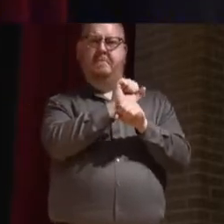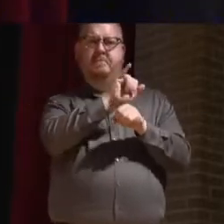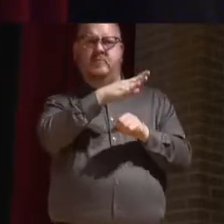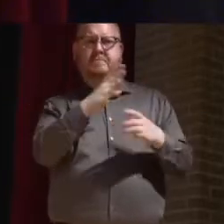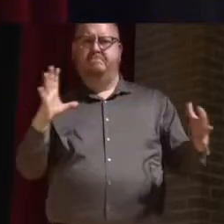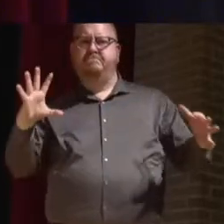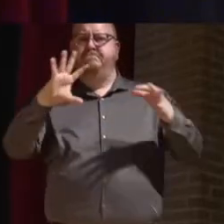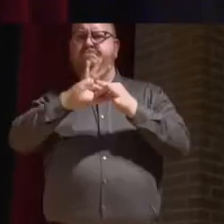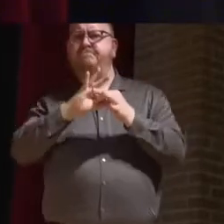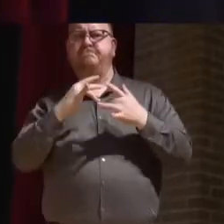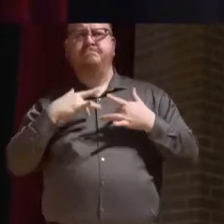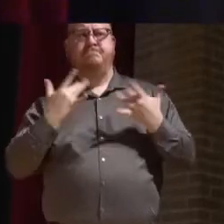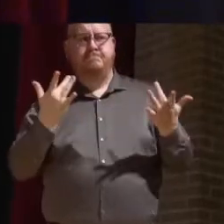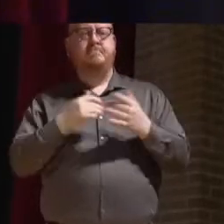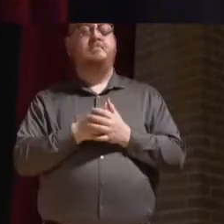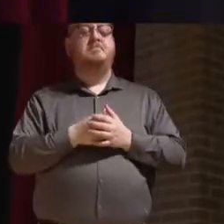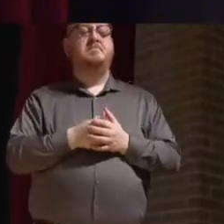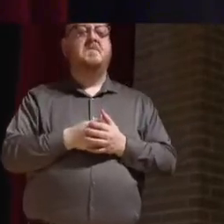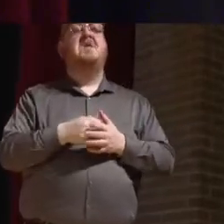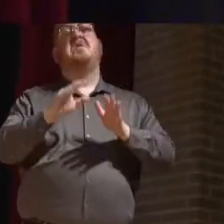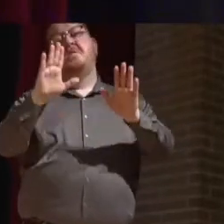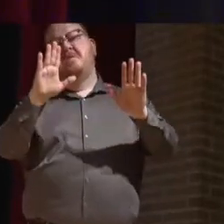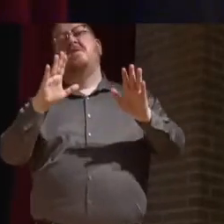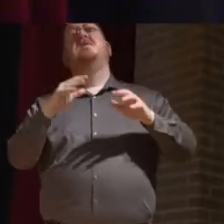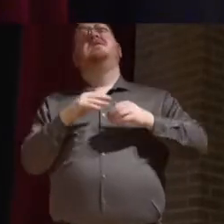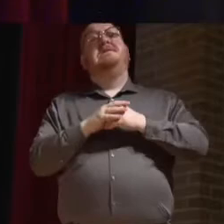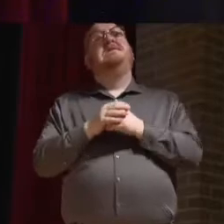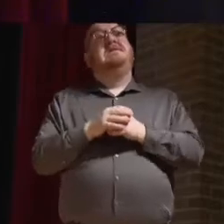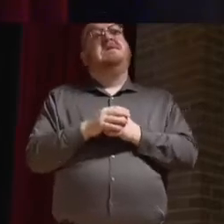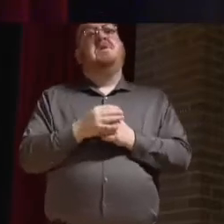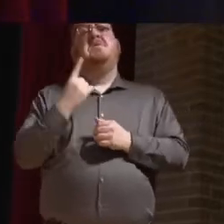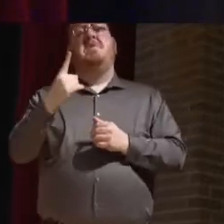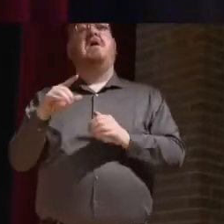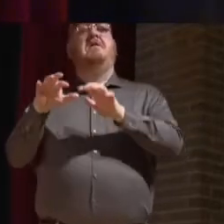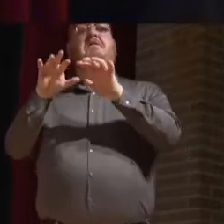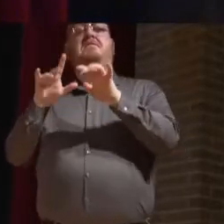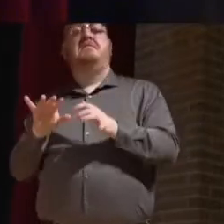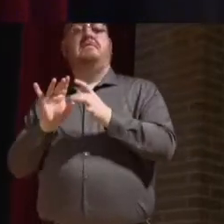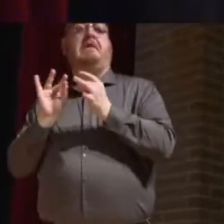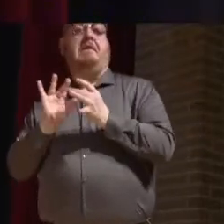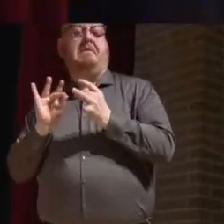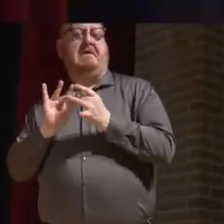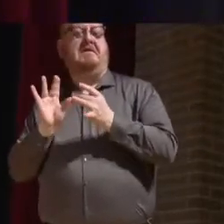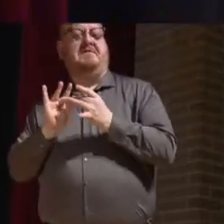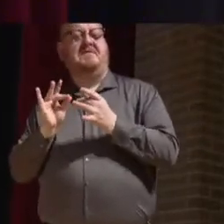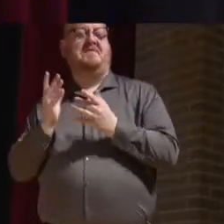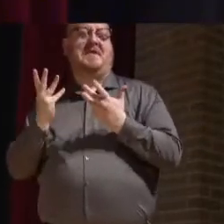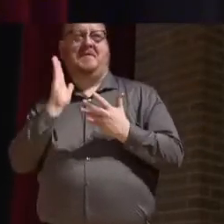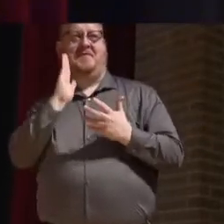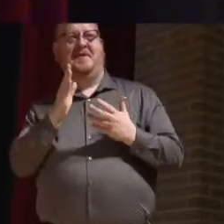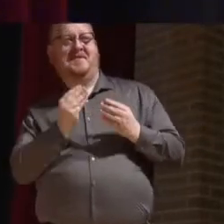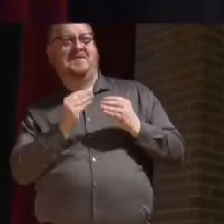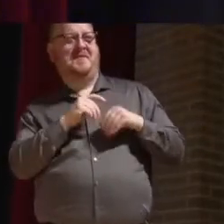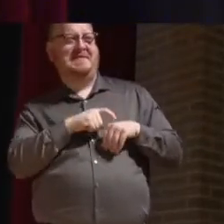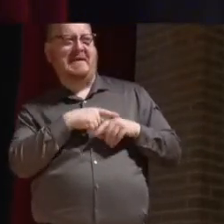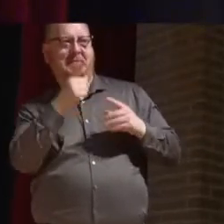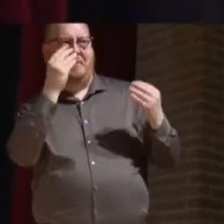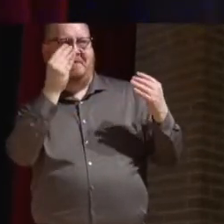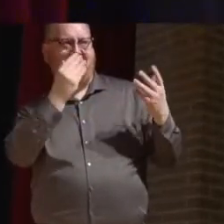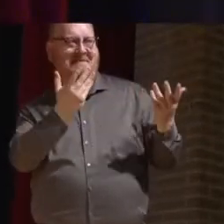We had a comment, and maybe this will give some of you a little more think time. We had a comment from one of our online viewers